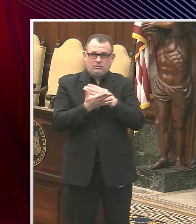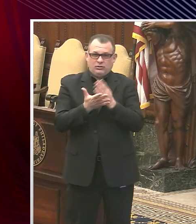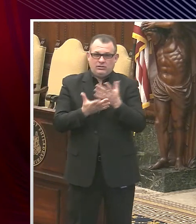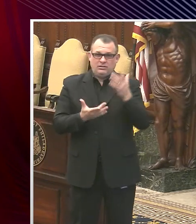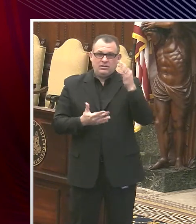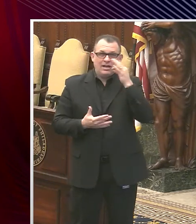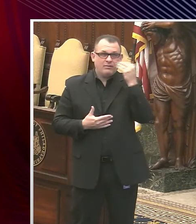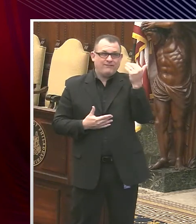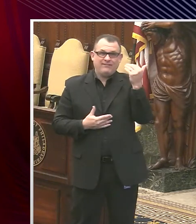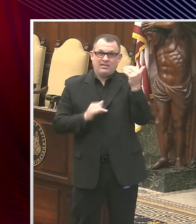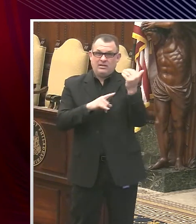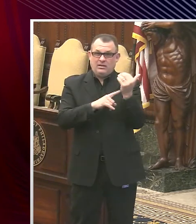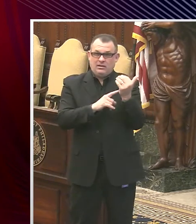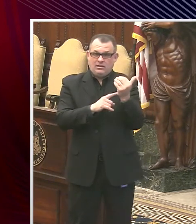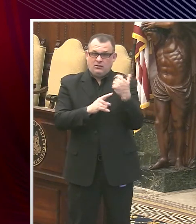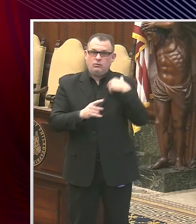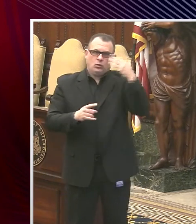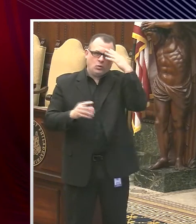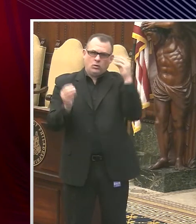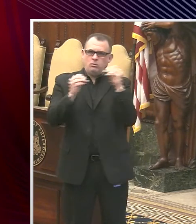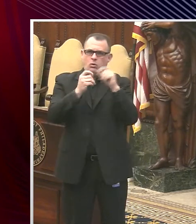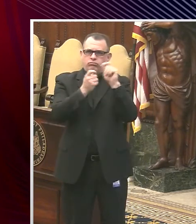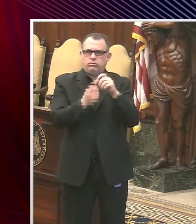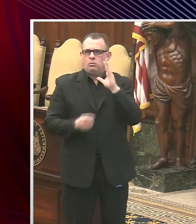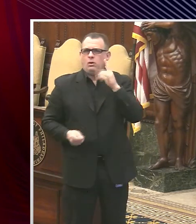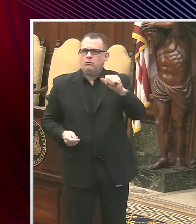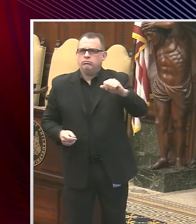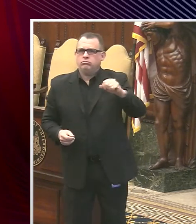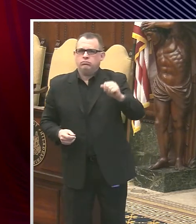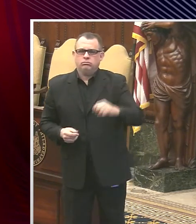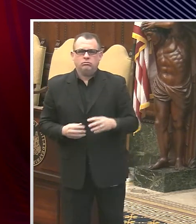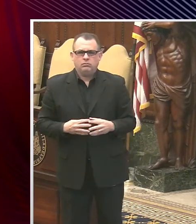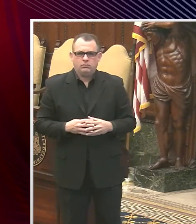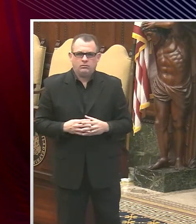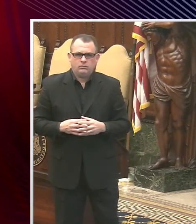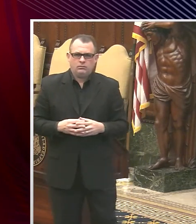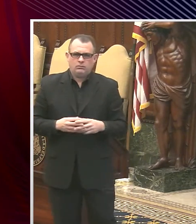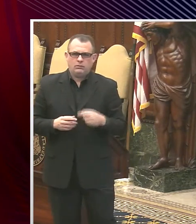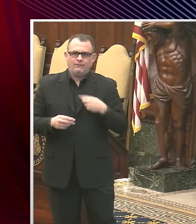that all detailed. Thanks. One more quick question.